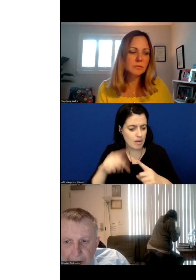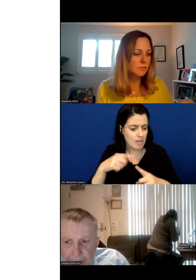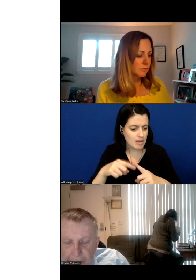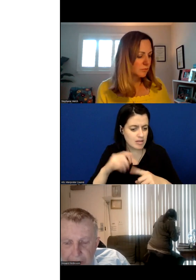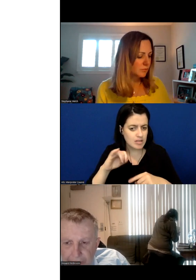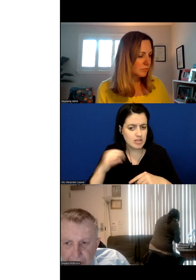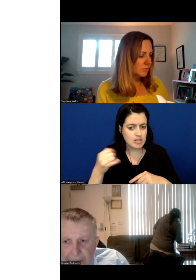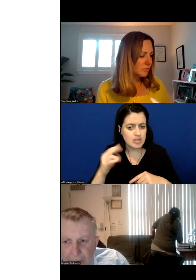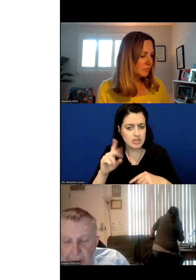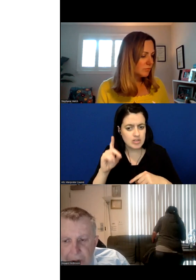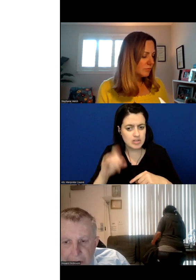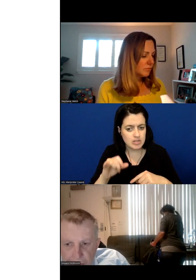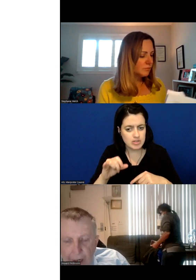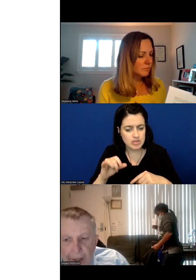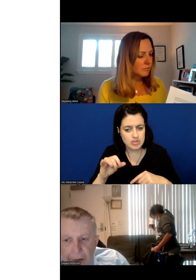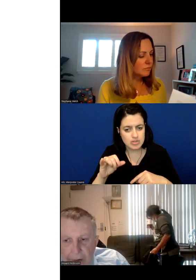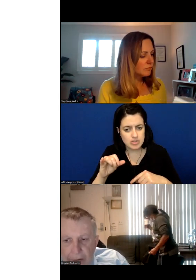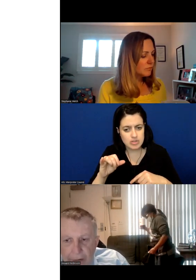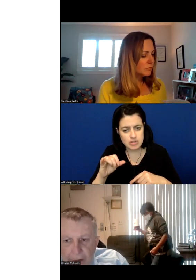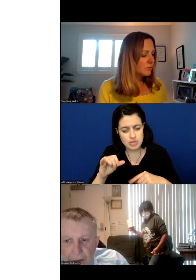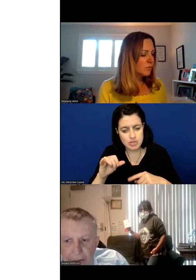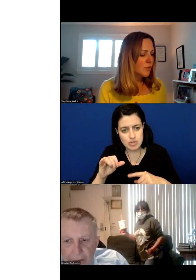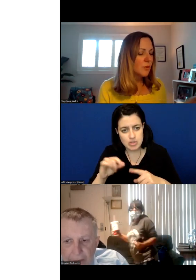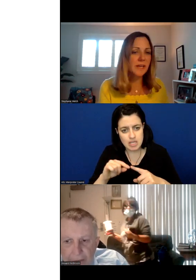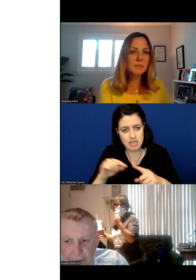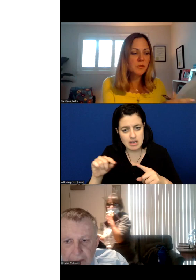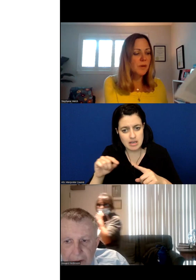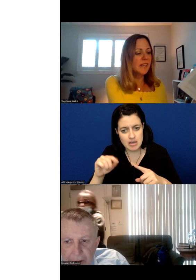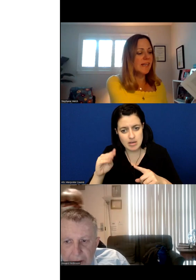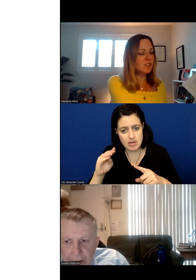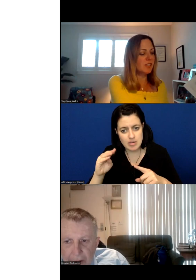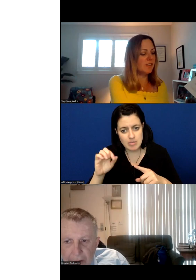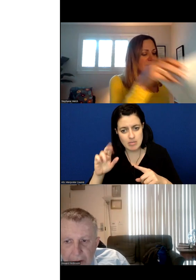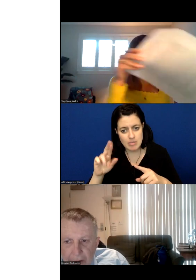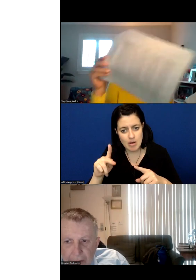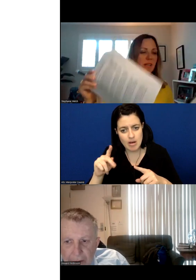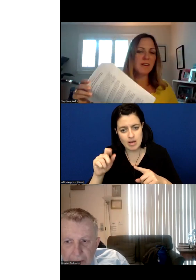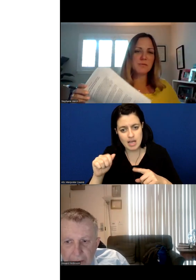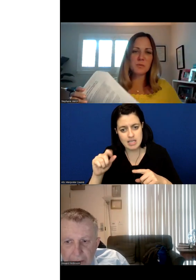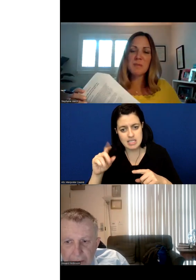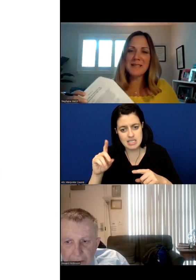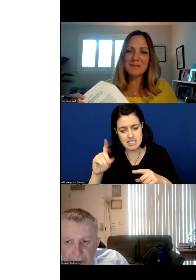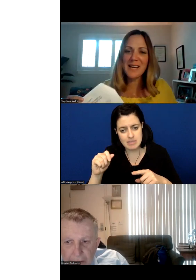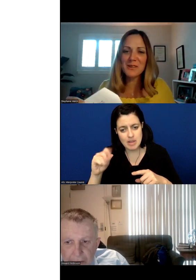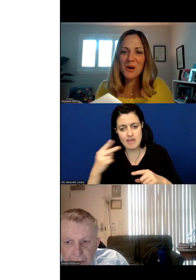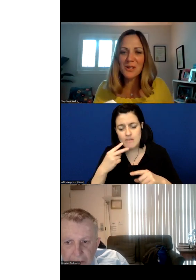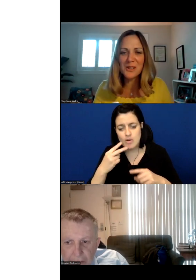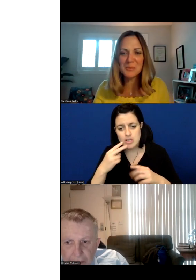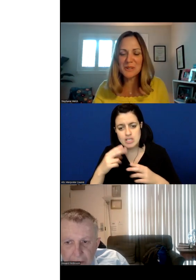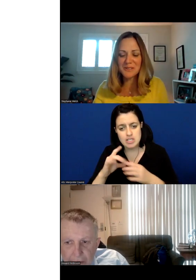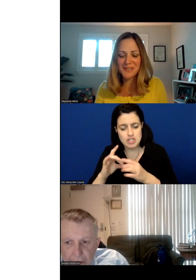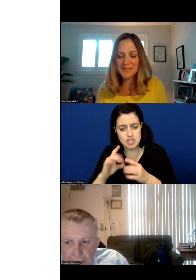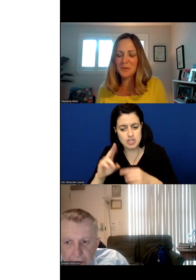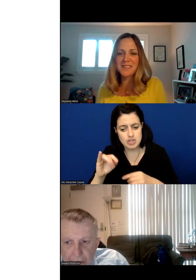Mark at Disability Voices United. Okay, great. I actually think that we might even have a call